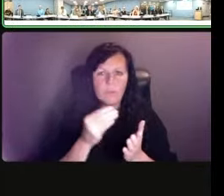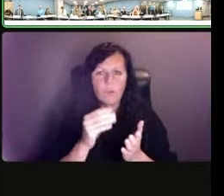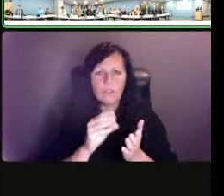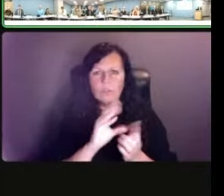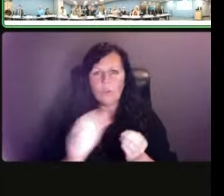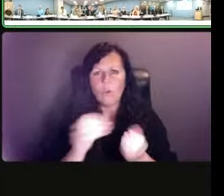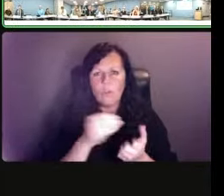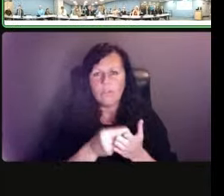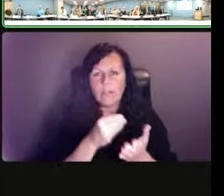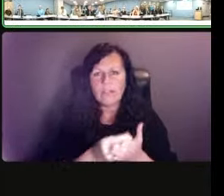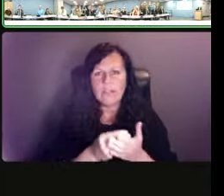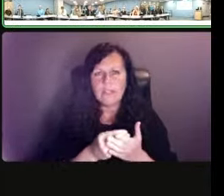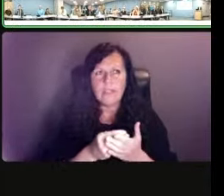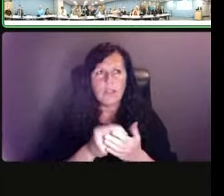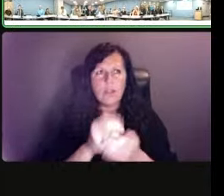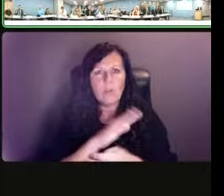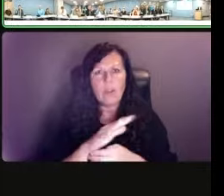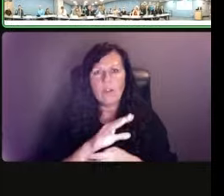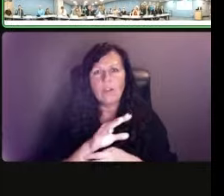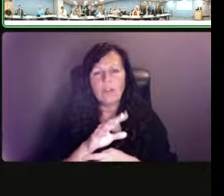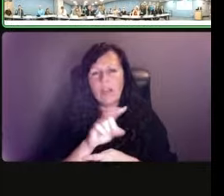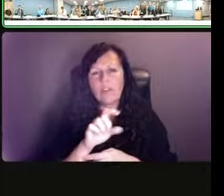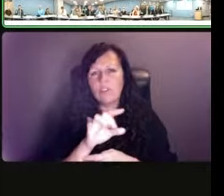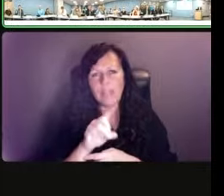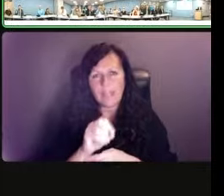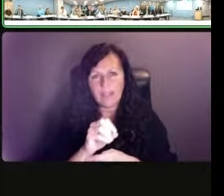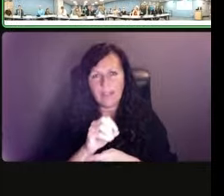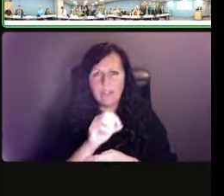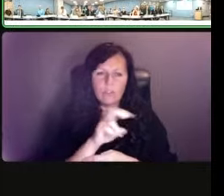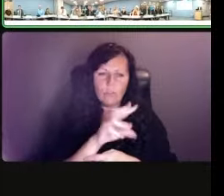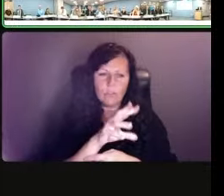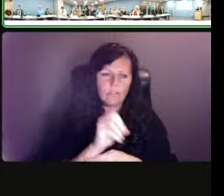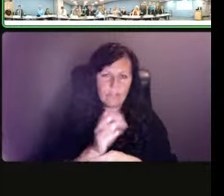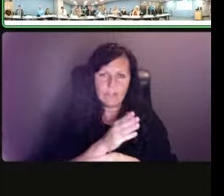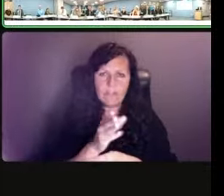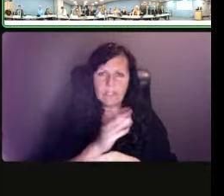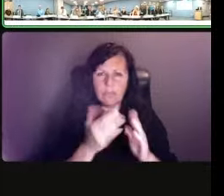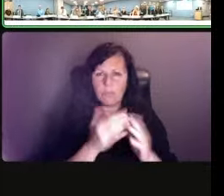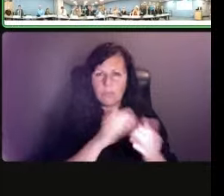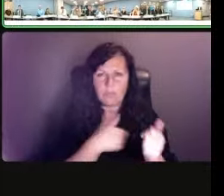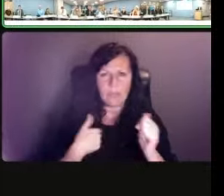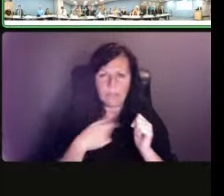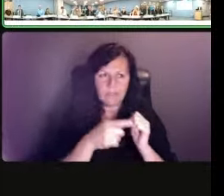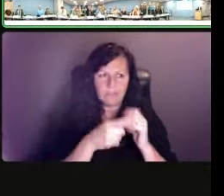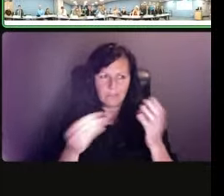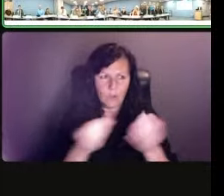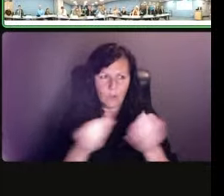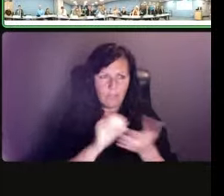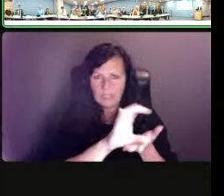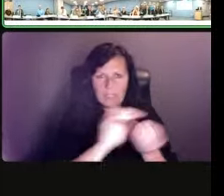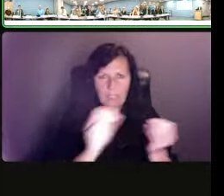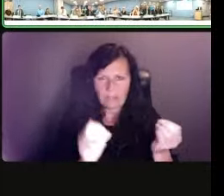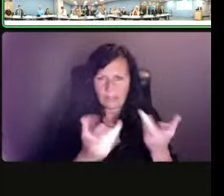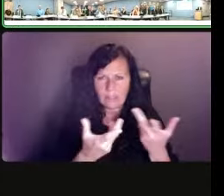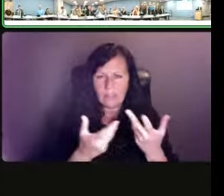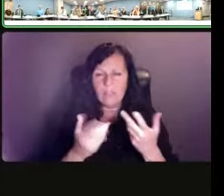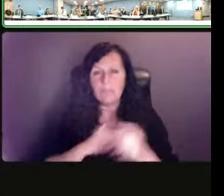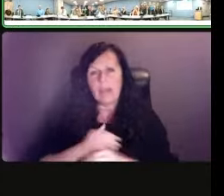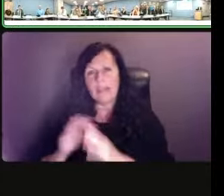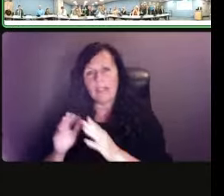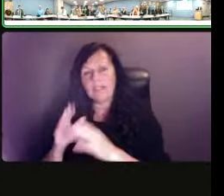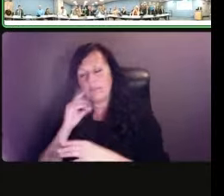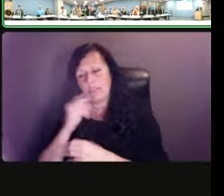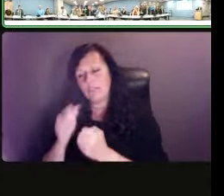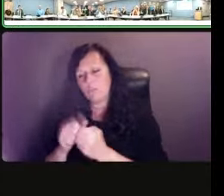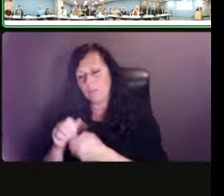between 180 and 255 community members. And that the experience that I've had in Ward 3, when they've, community